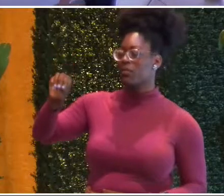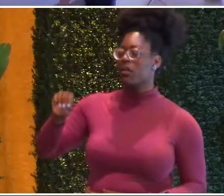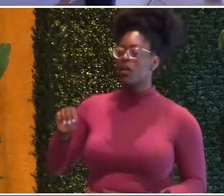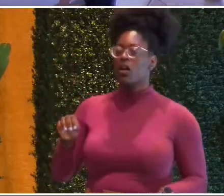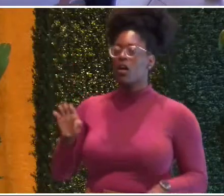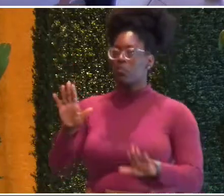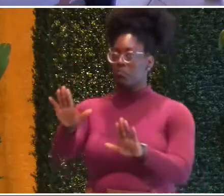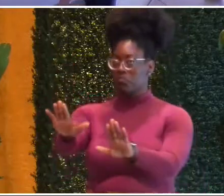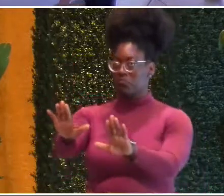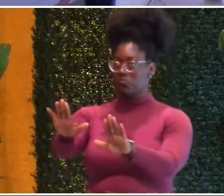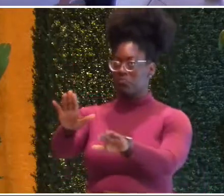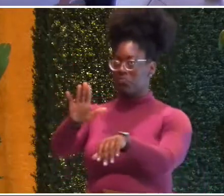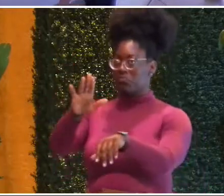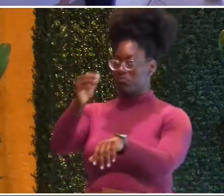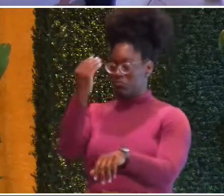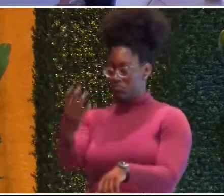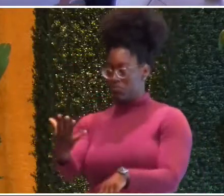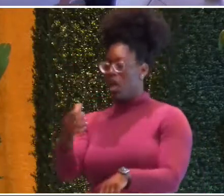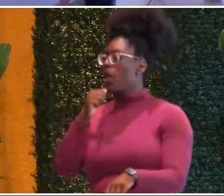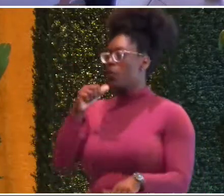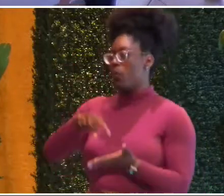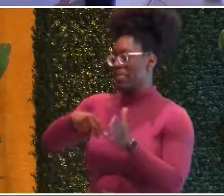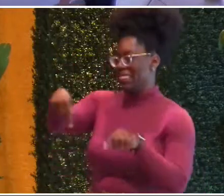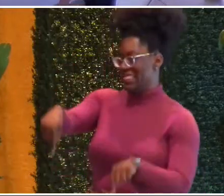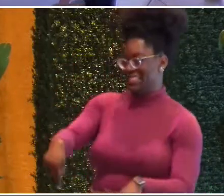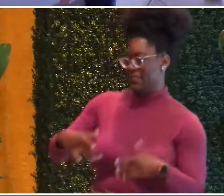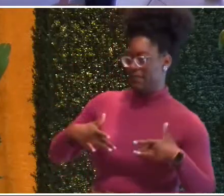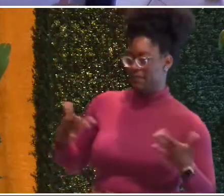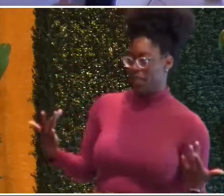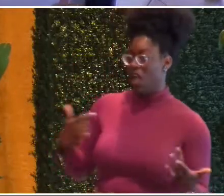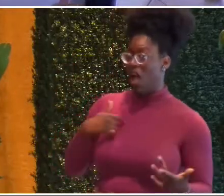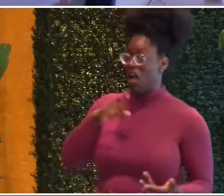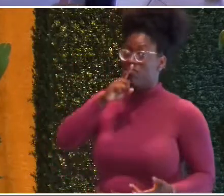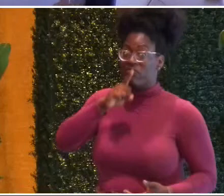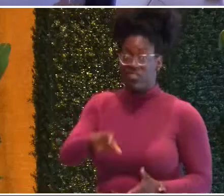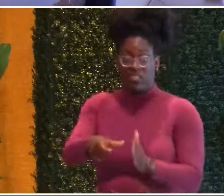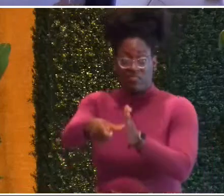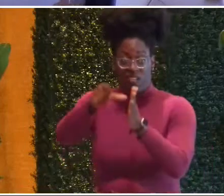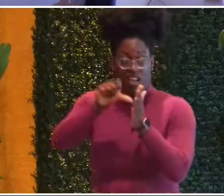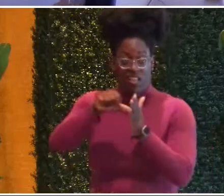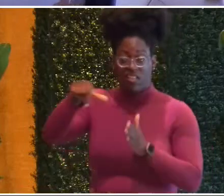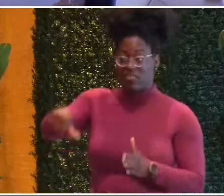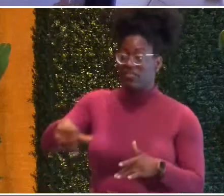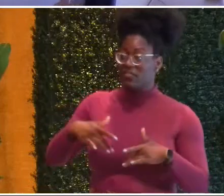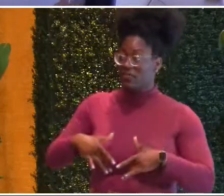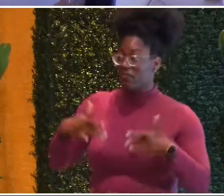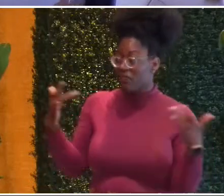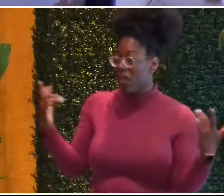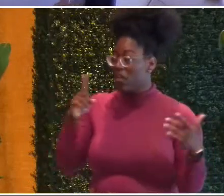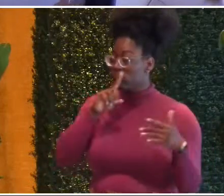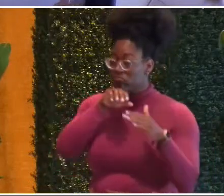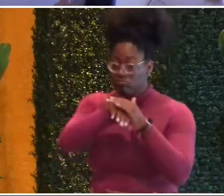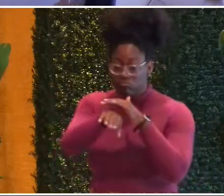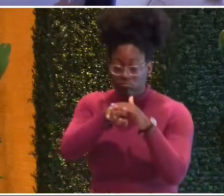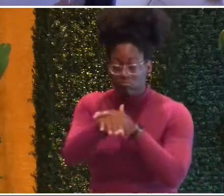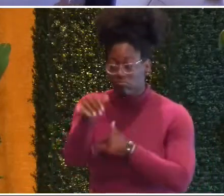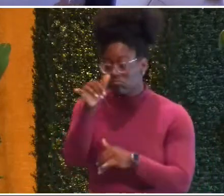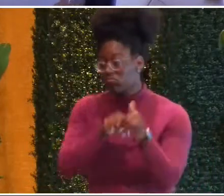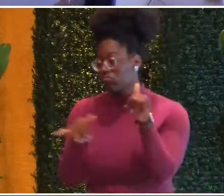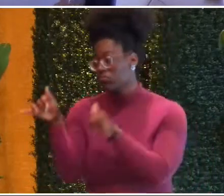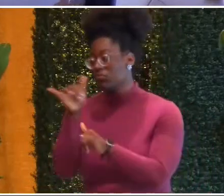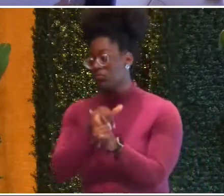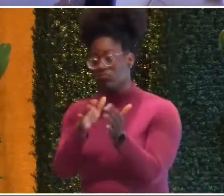best organized events I've ever seen in terms of accessibility and accommodations and COVID precautions. I